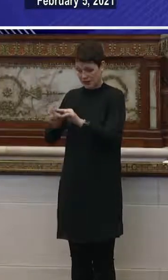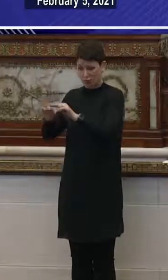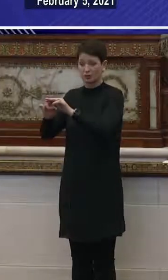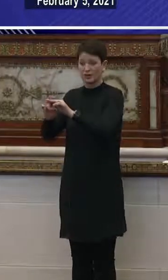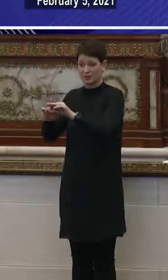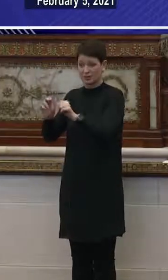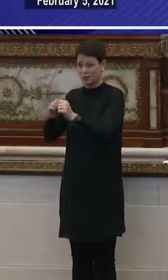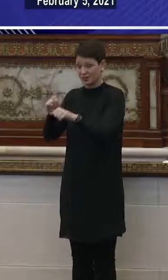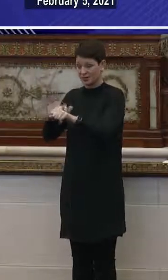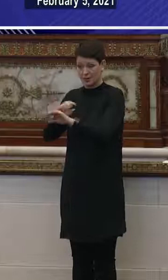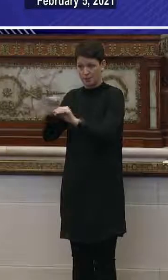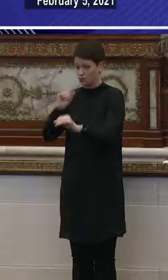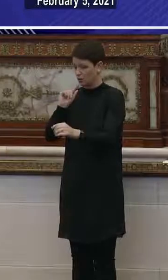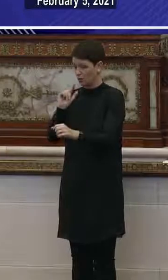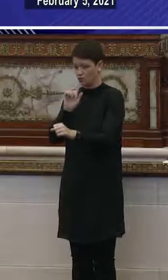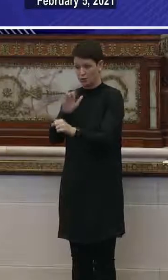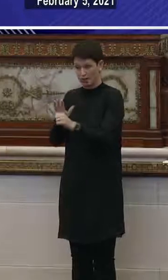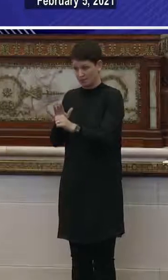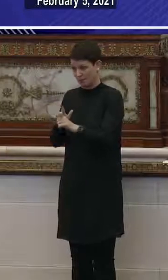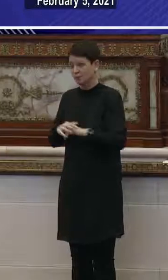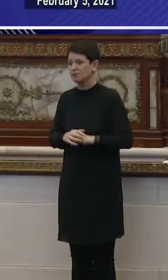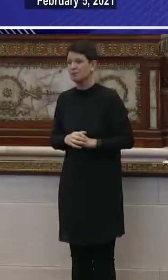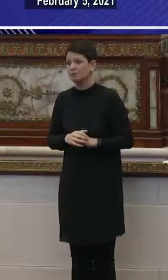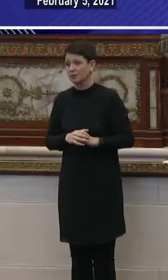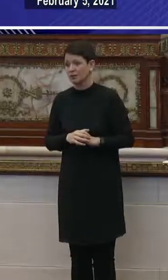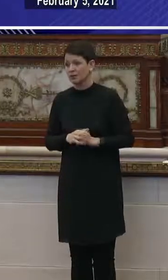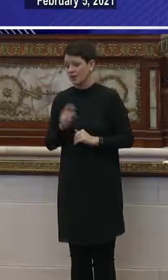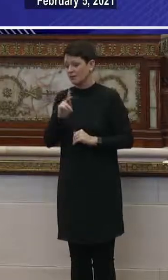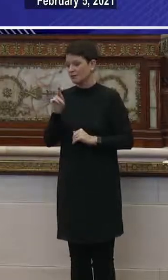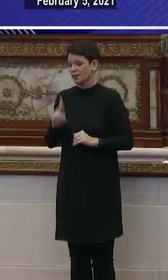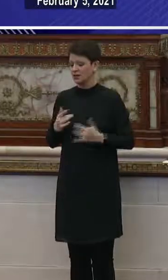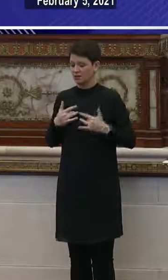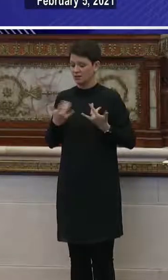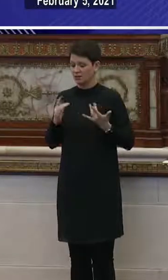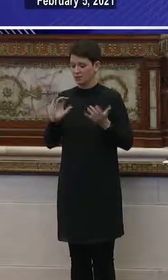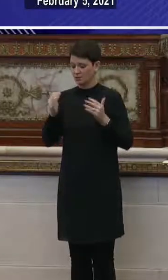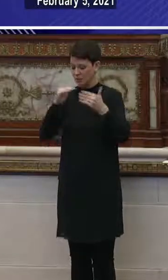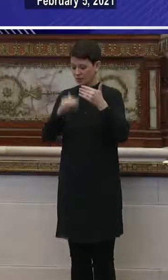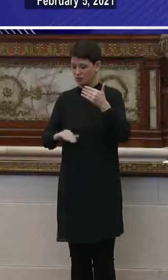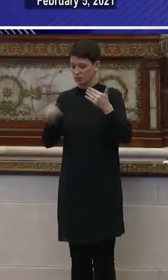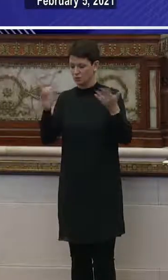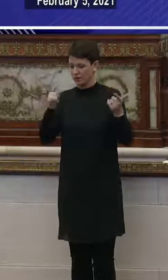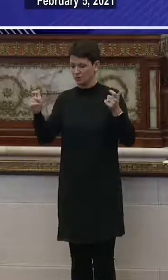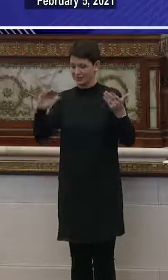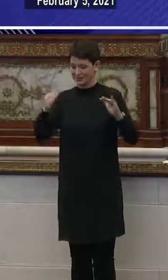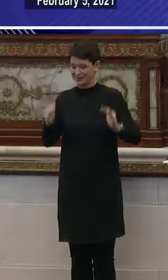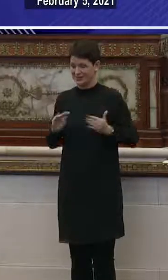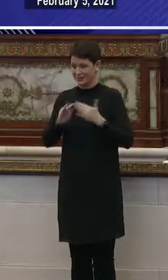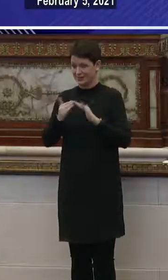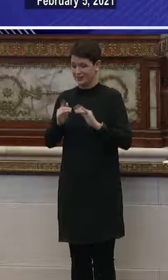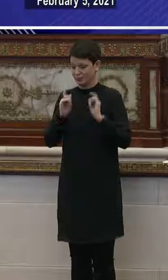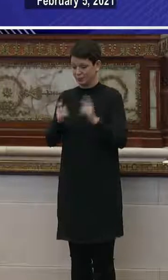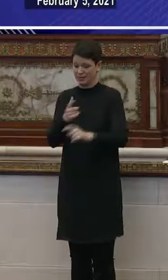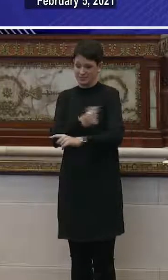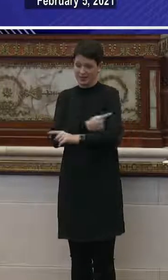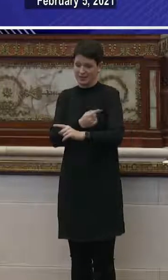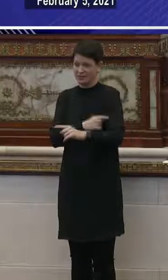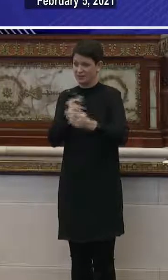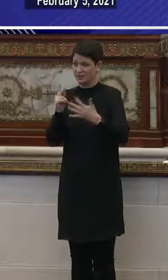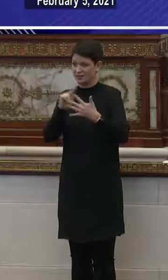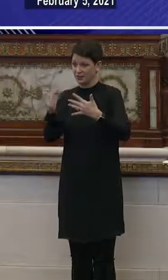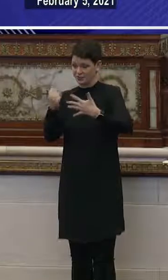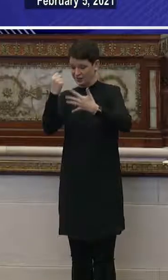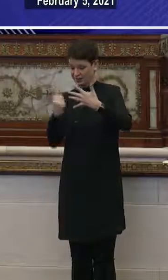have no guarantee of that. Do we know where Philadelphia is in comparison to other cities receiving vaccines? So